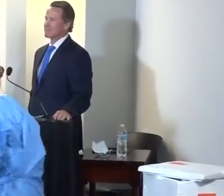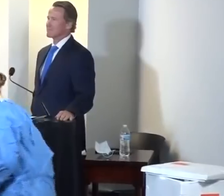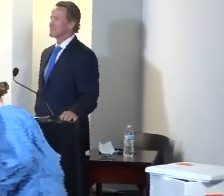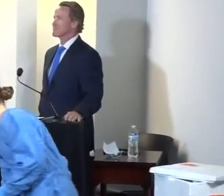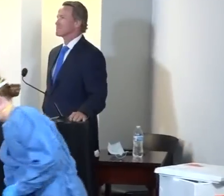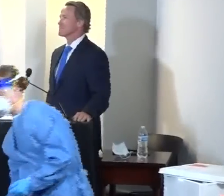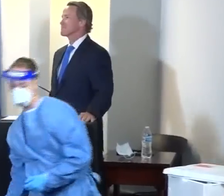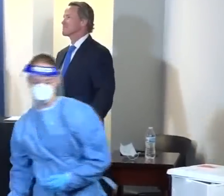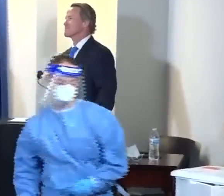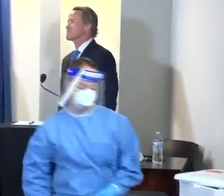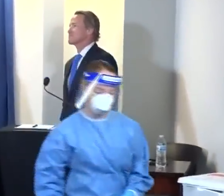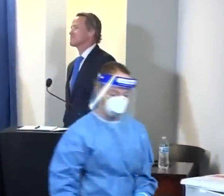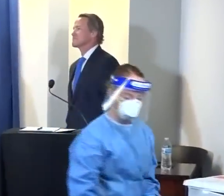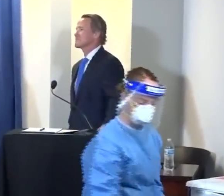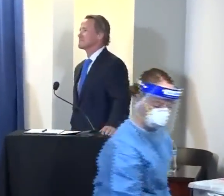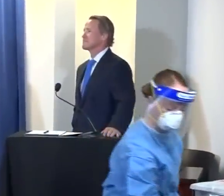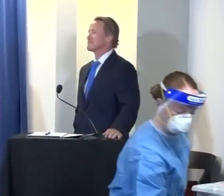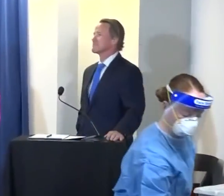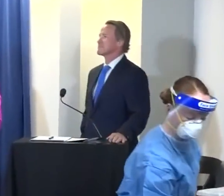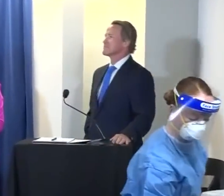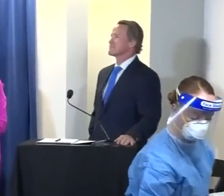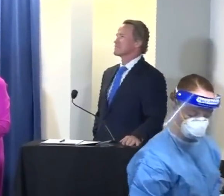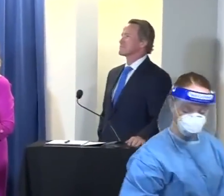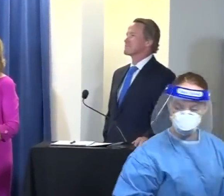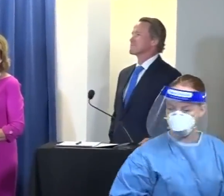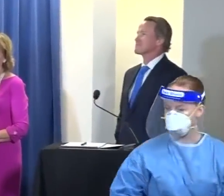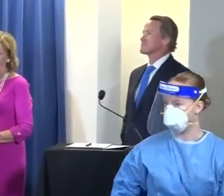Okay, we'll start on the left side.